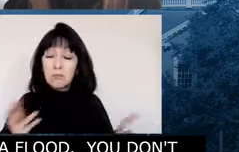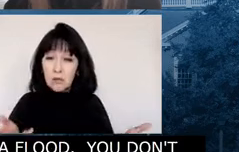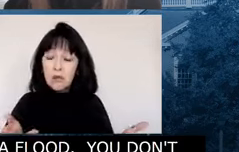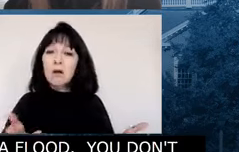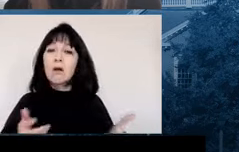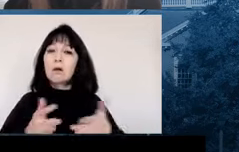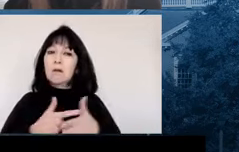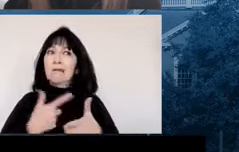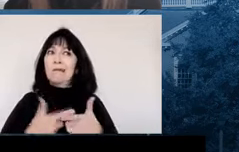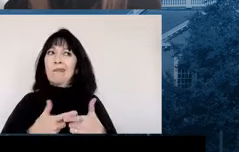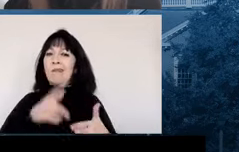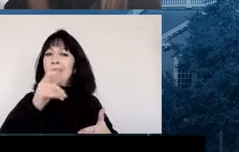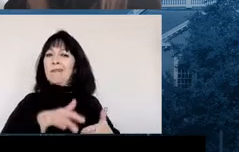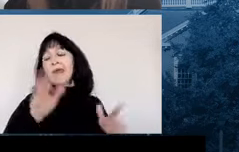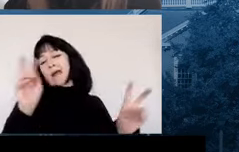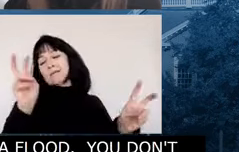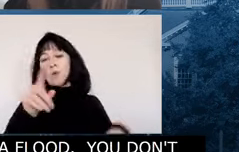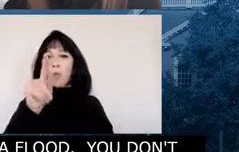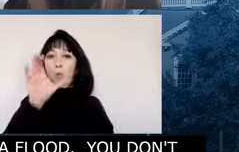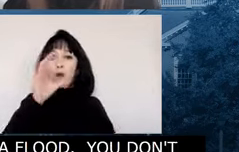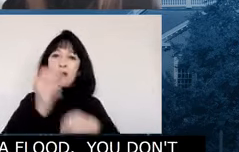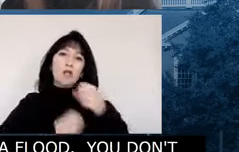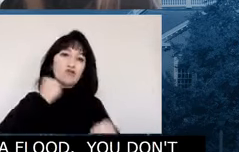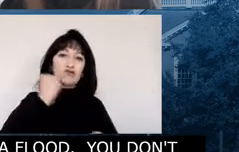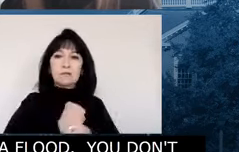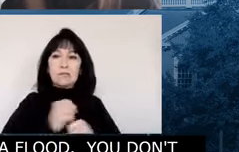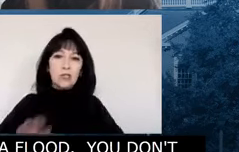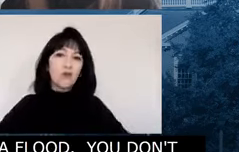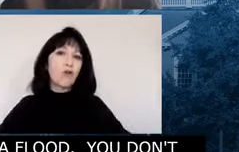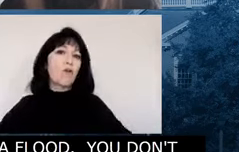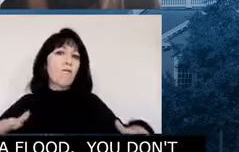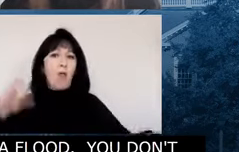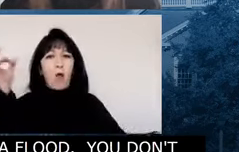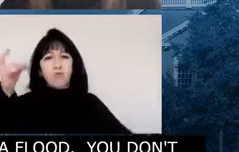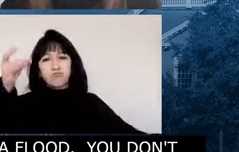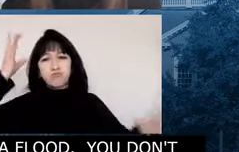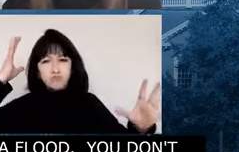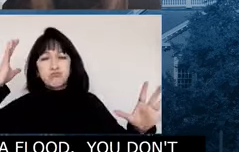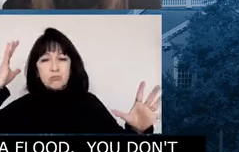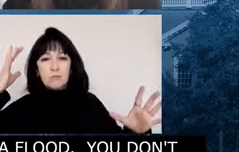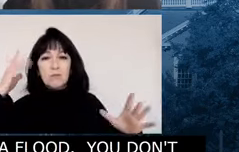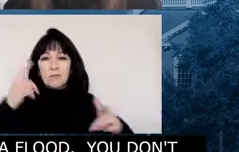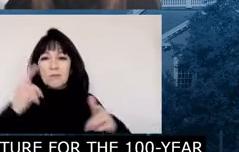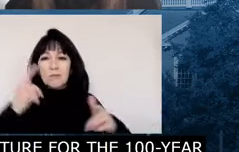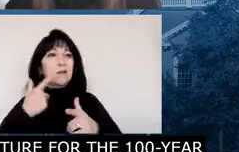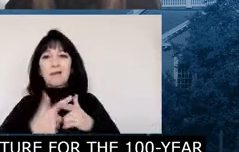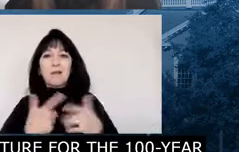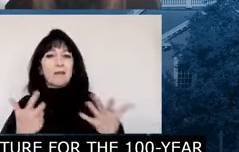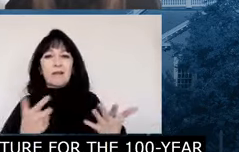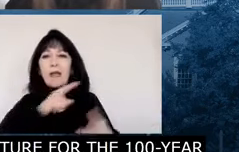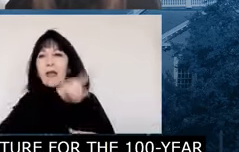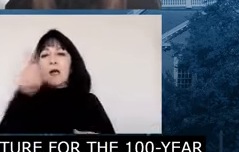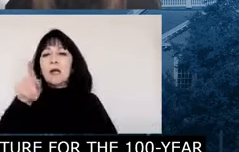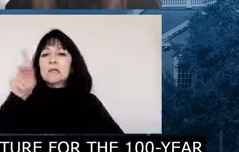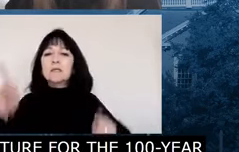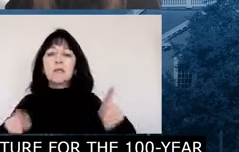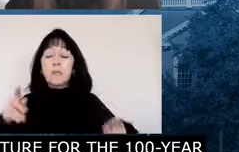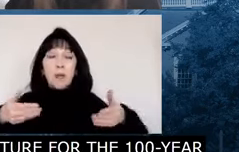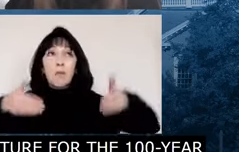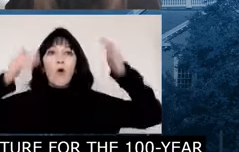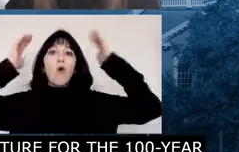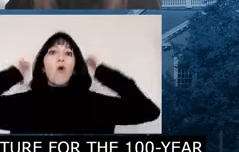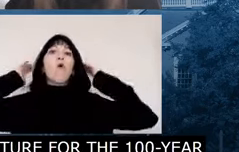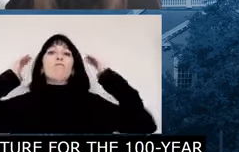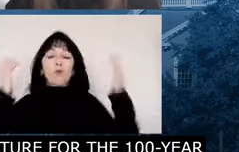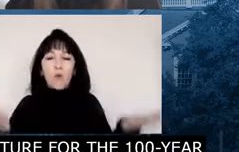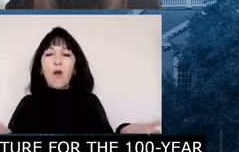100-year flood. But when you get hit with the 100-year flood, it kind of overruns the system. And similarly, when you have